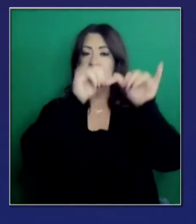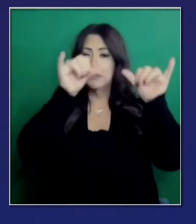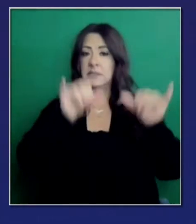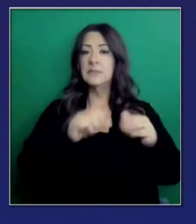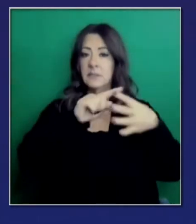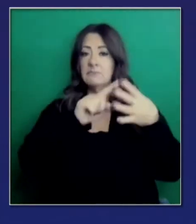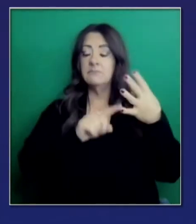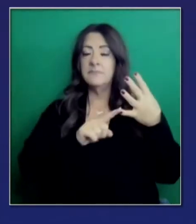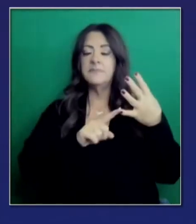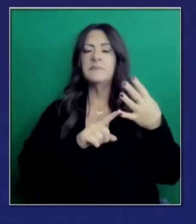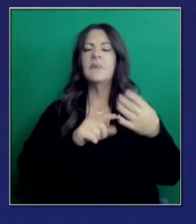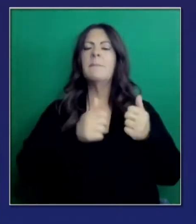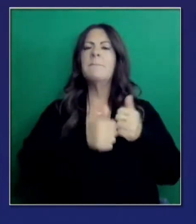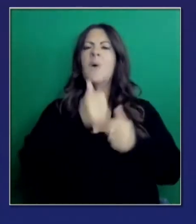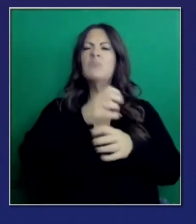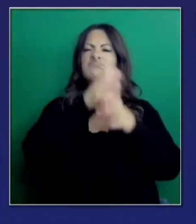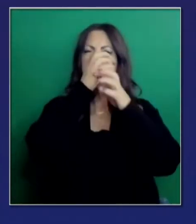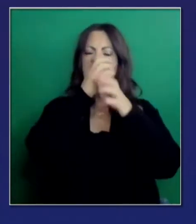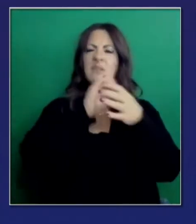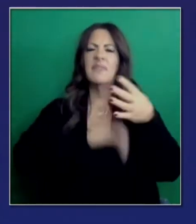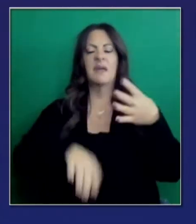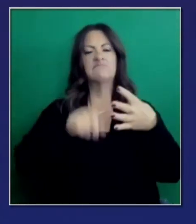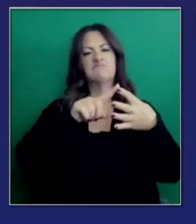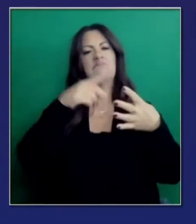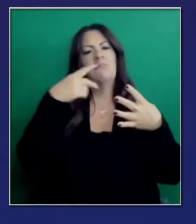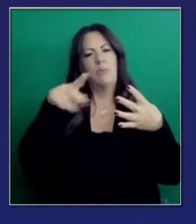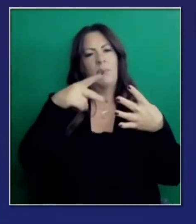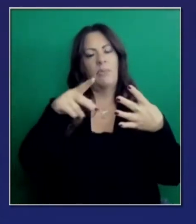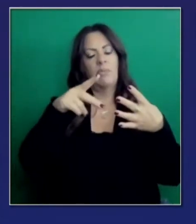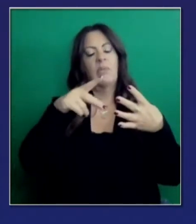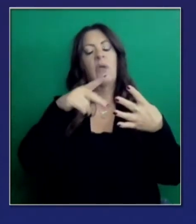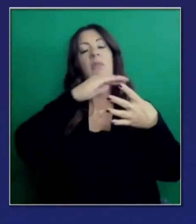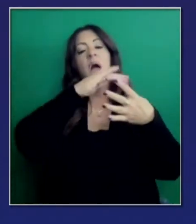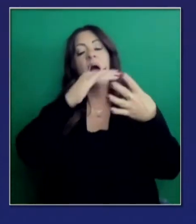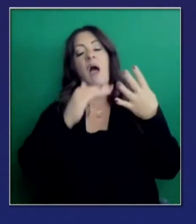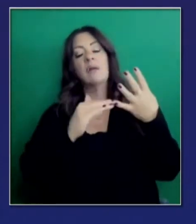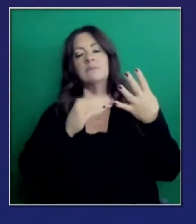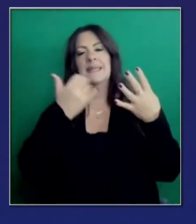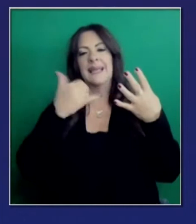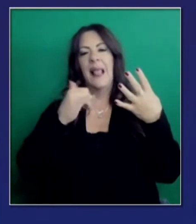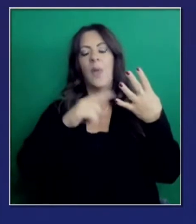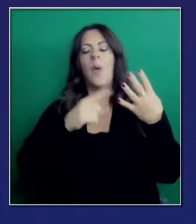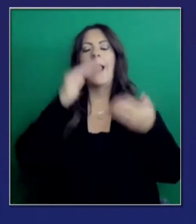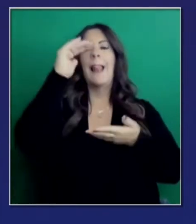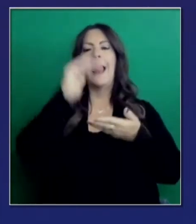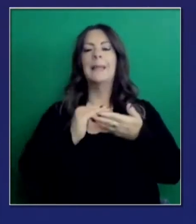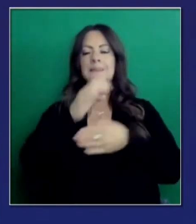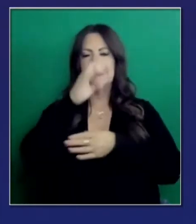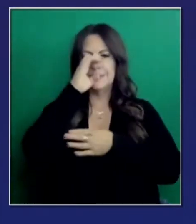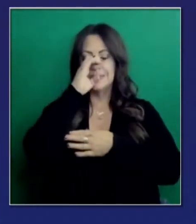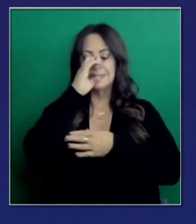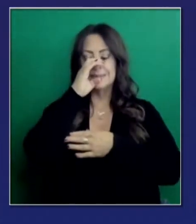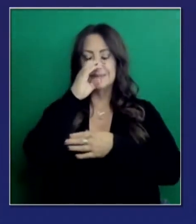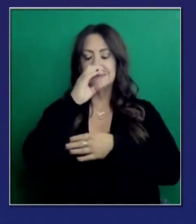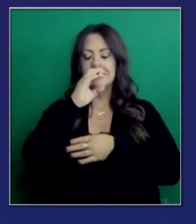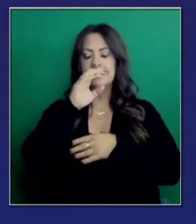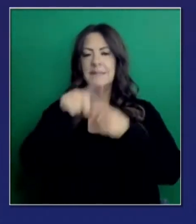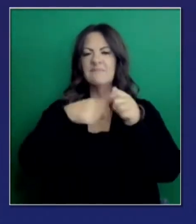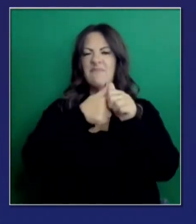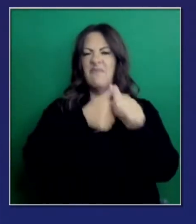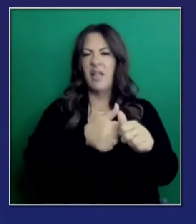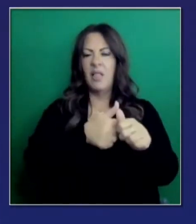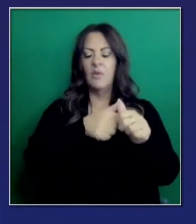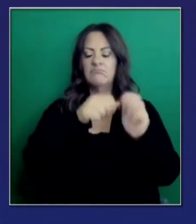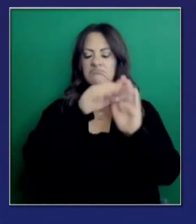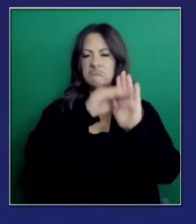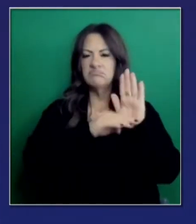purple tier and the least restrictive tier being the yellow tier. Here's our current tier status. And by the way, tomorrow,